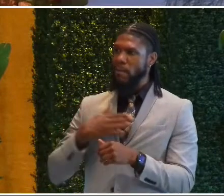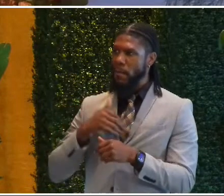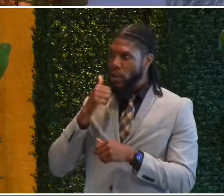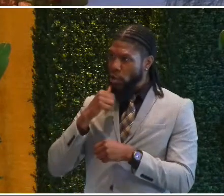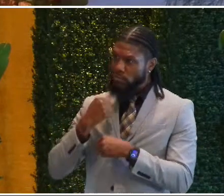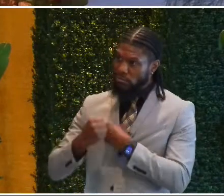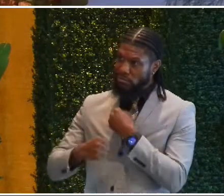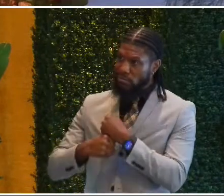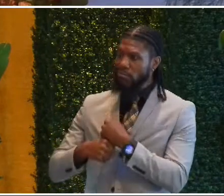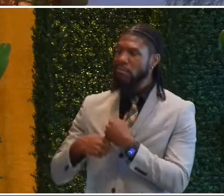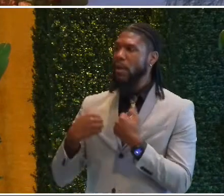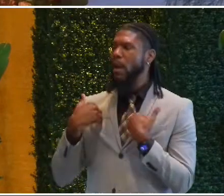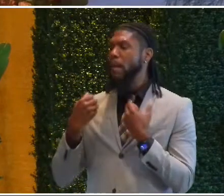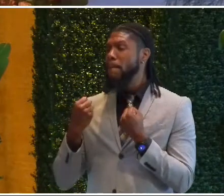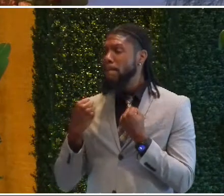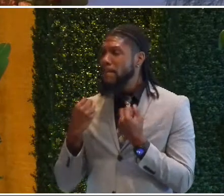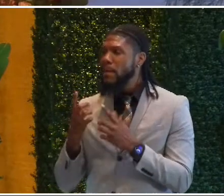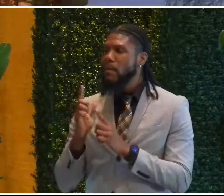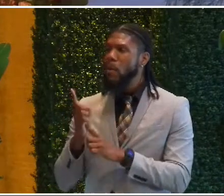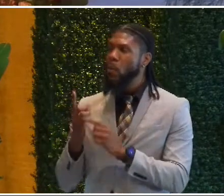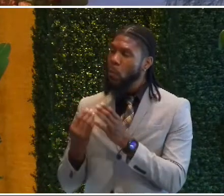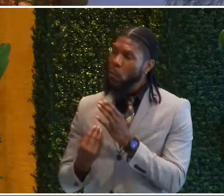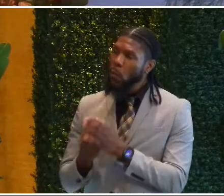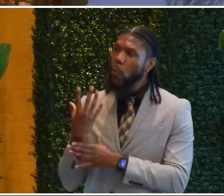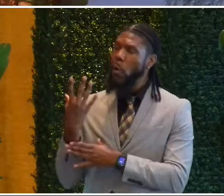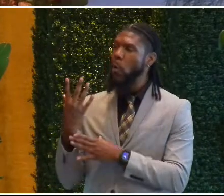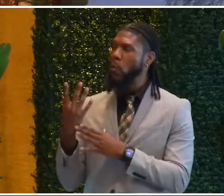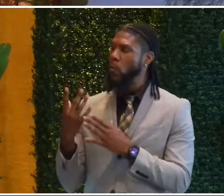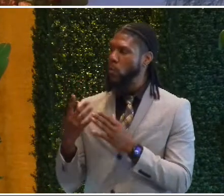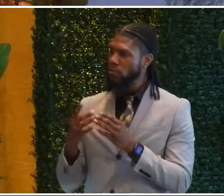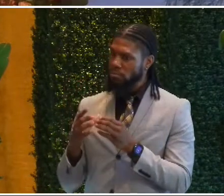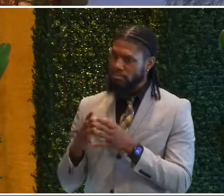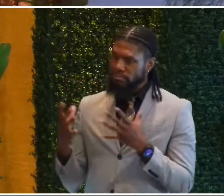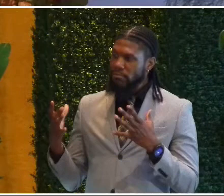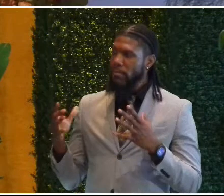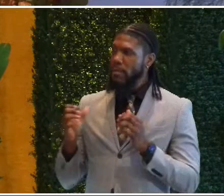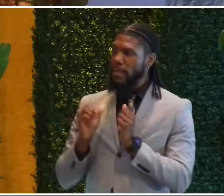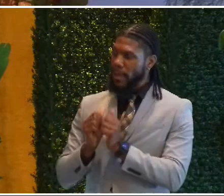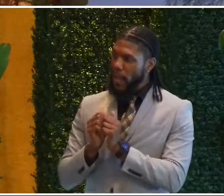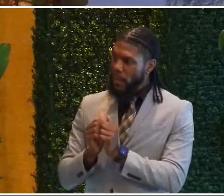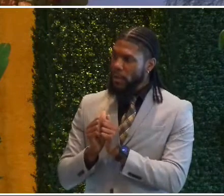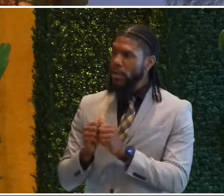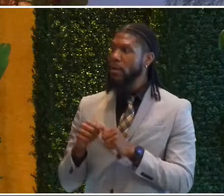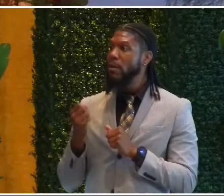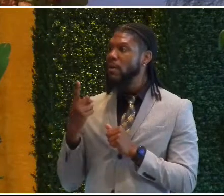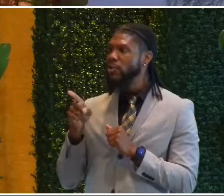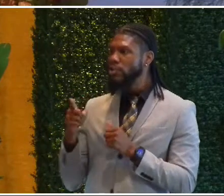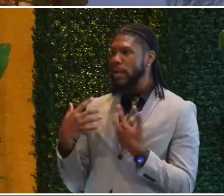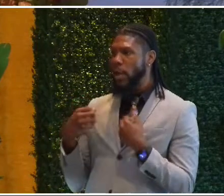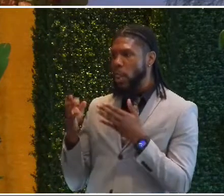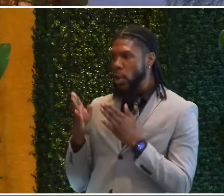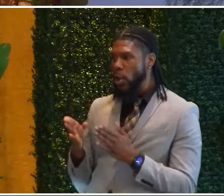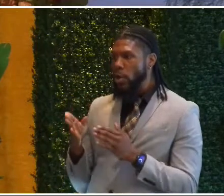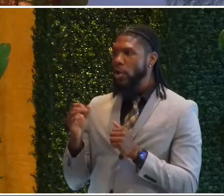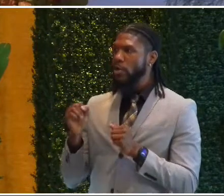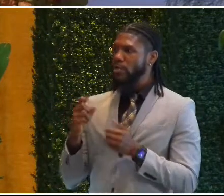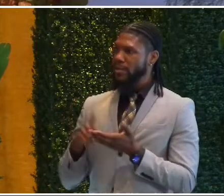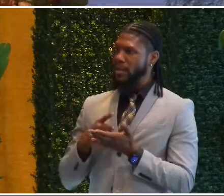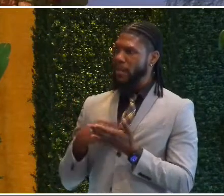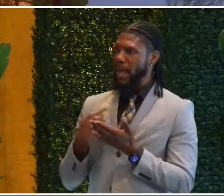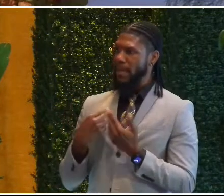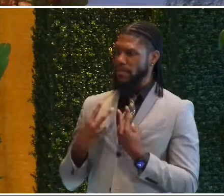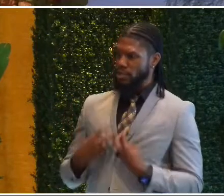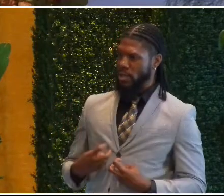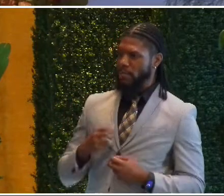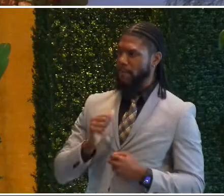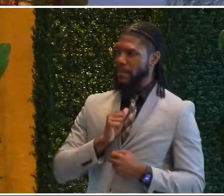many moments of growth together, which is why she's my homie. And, but she's a healer, right? So I have to check myself when I'm venting